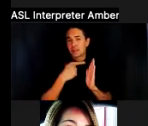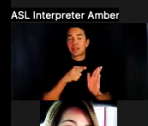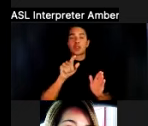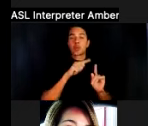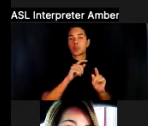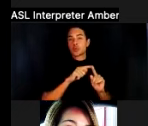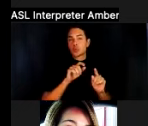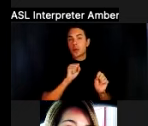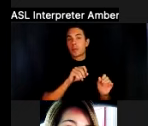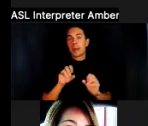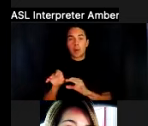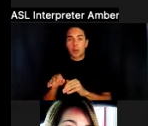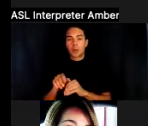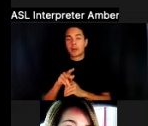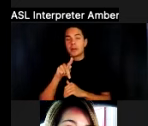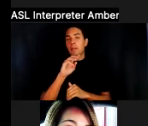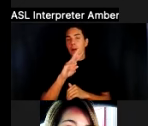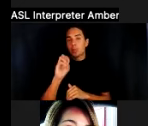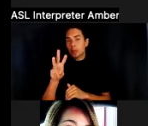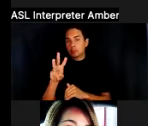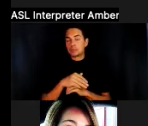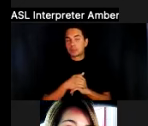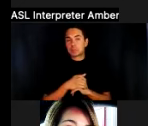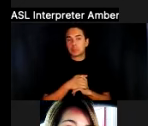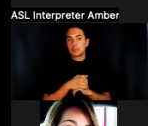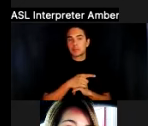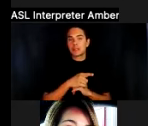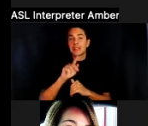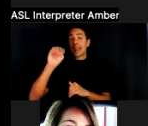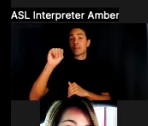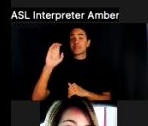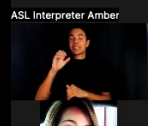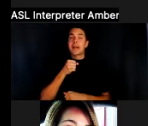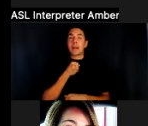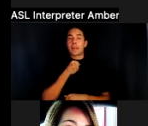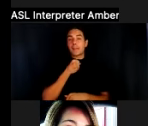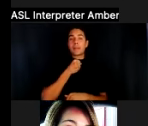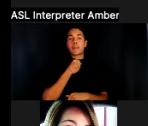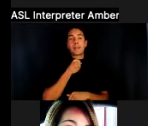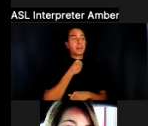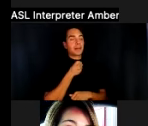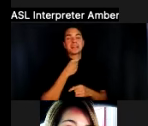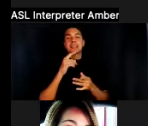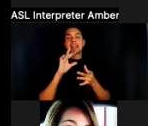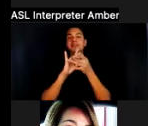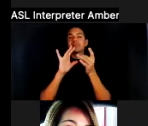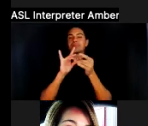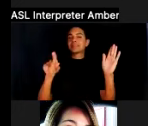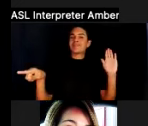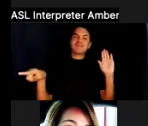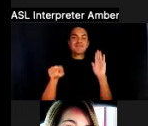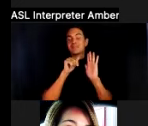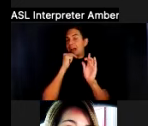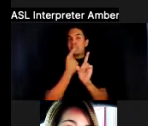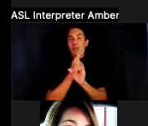the MC told a very inappropriate joke, what can you do? What might stop you